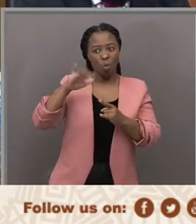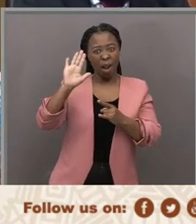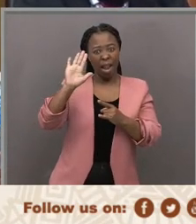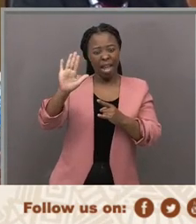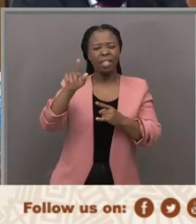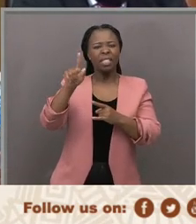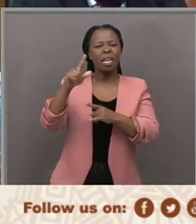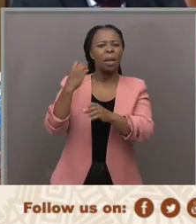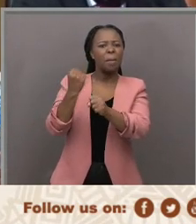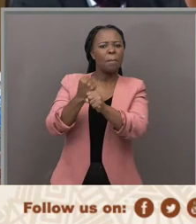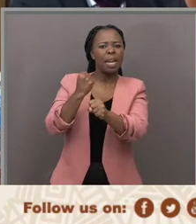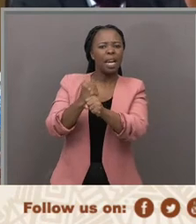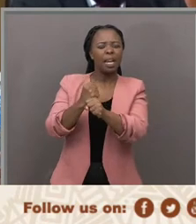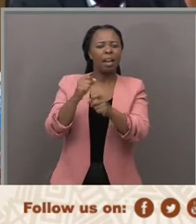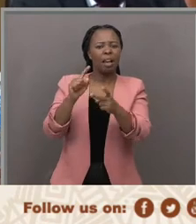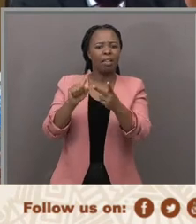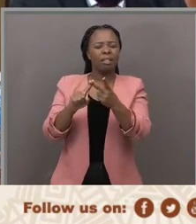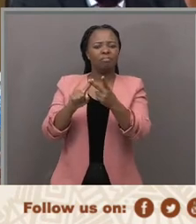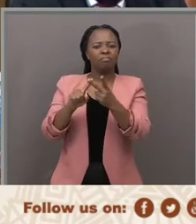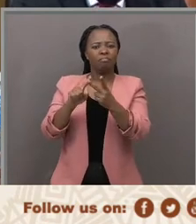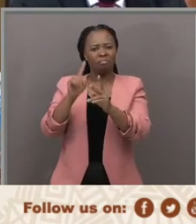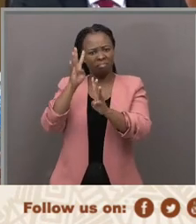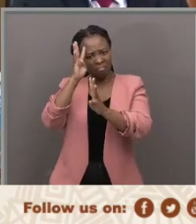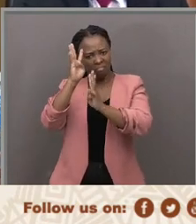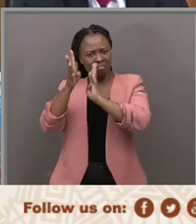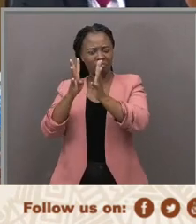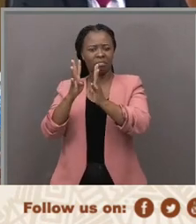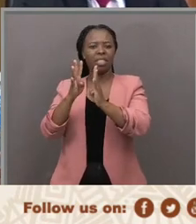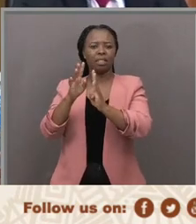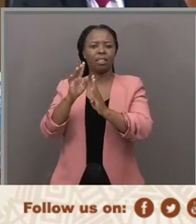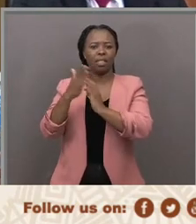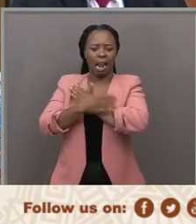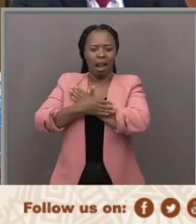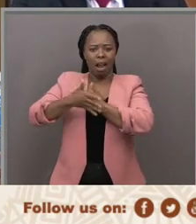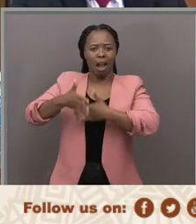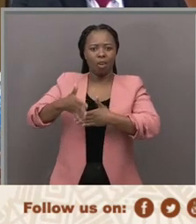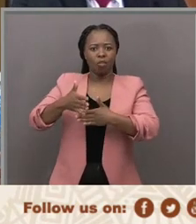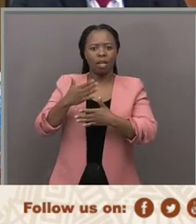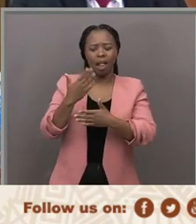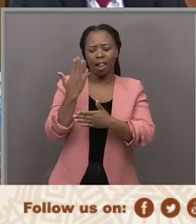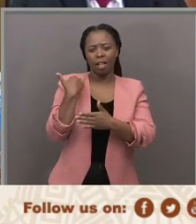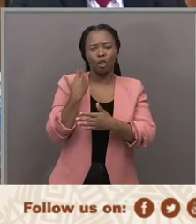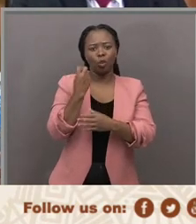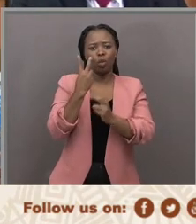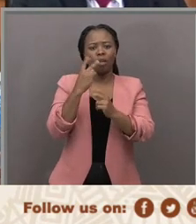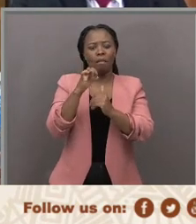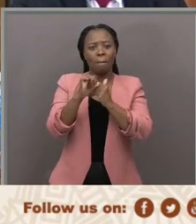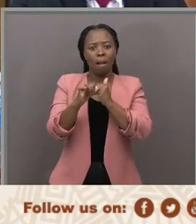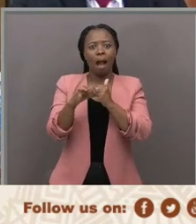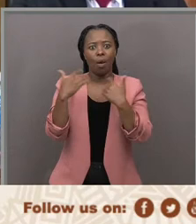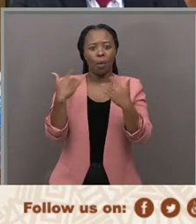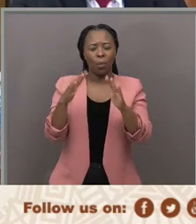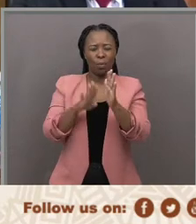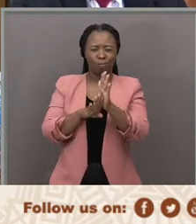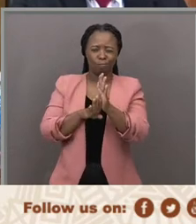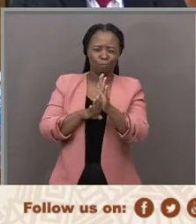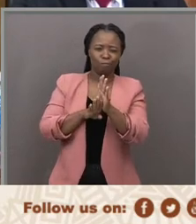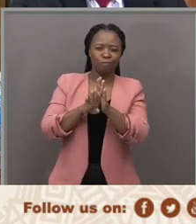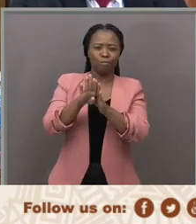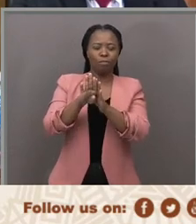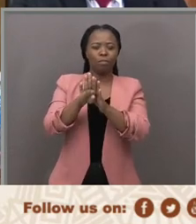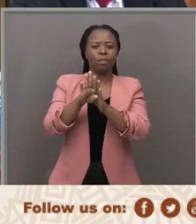and aviation hub of our country. In the last 12 months, there's some significant progress regarding the